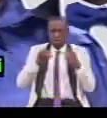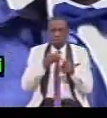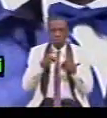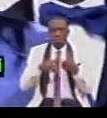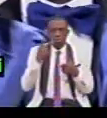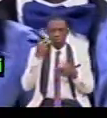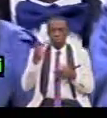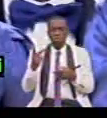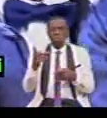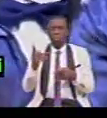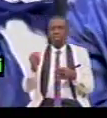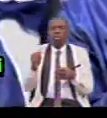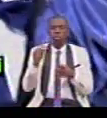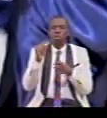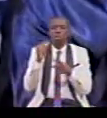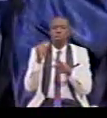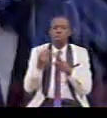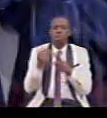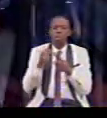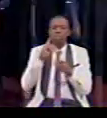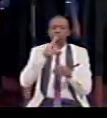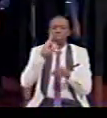in me